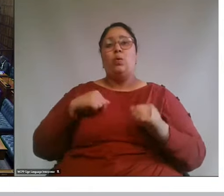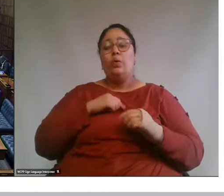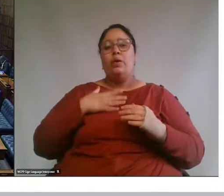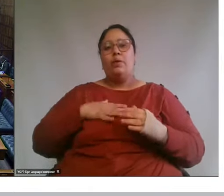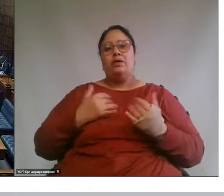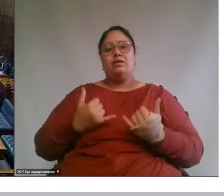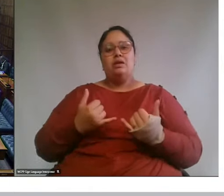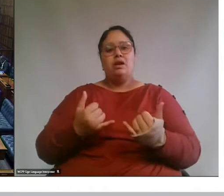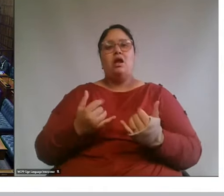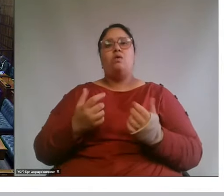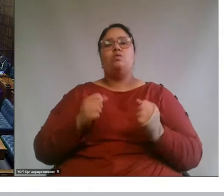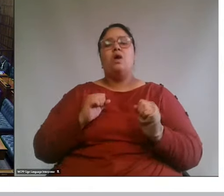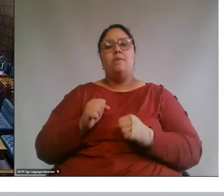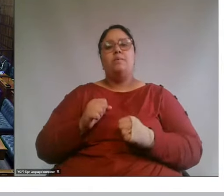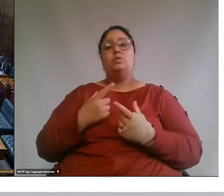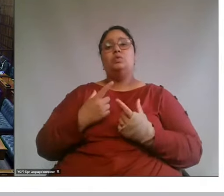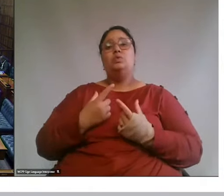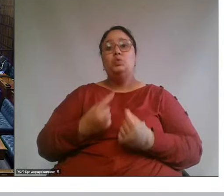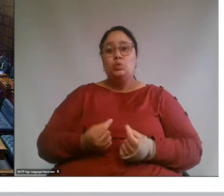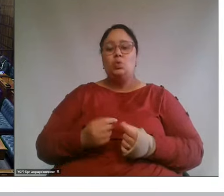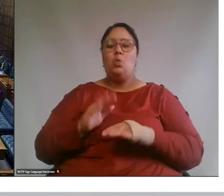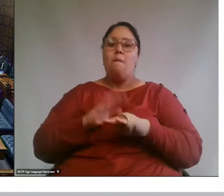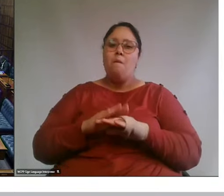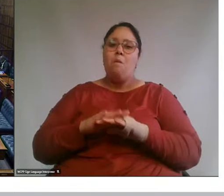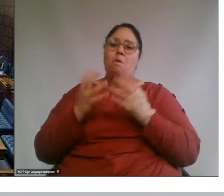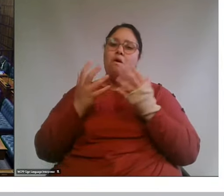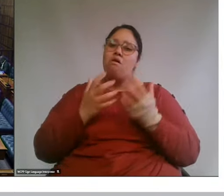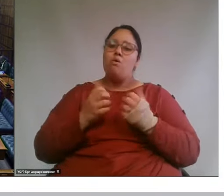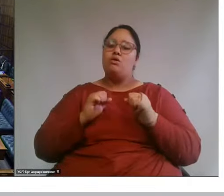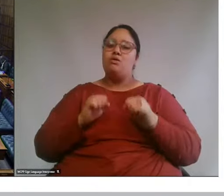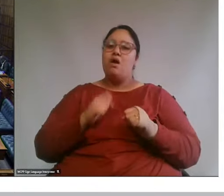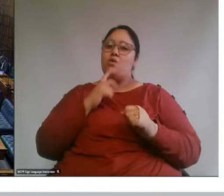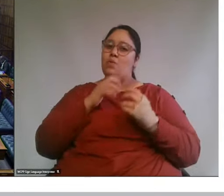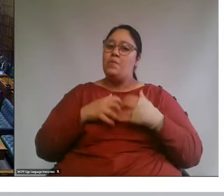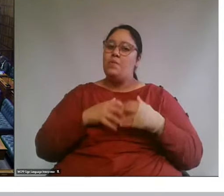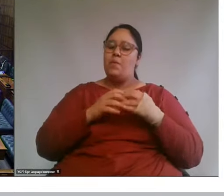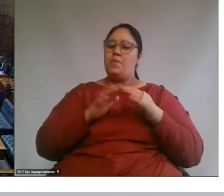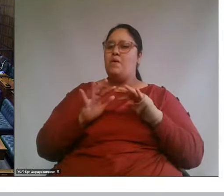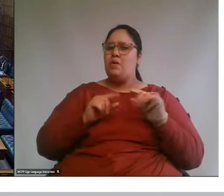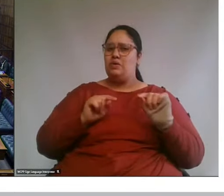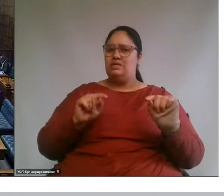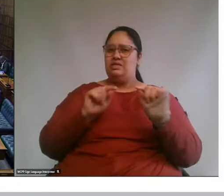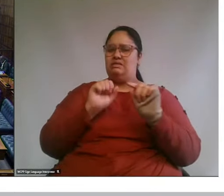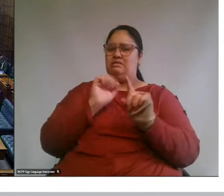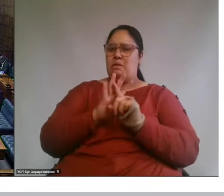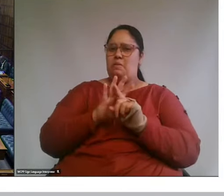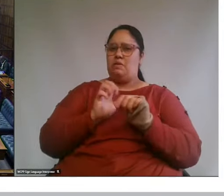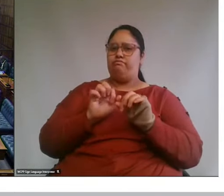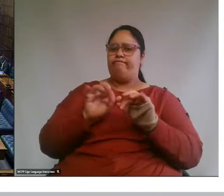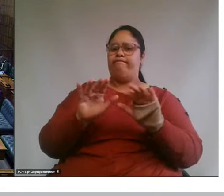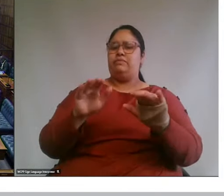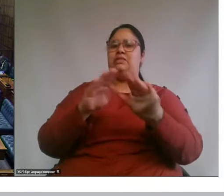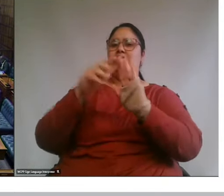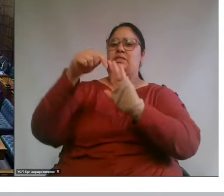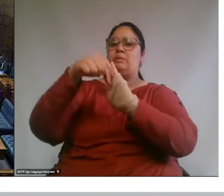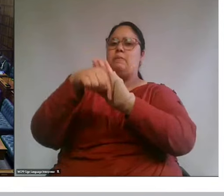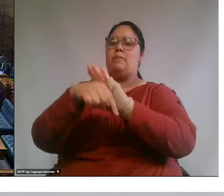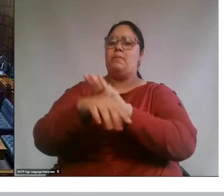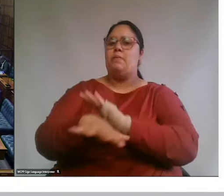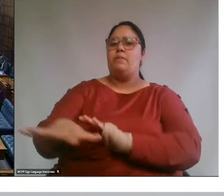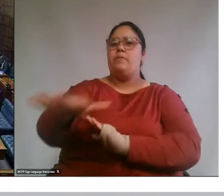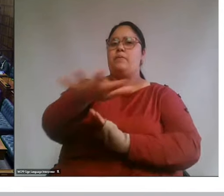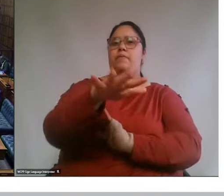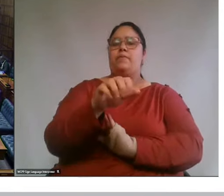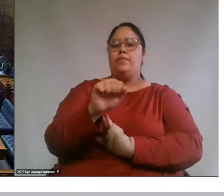forward be able to now do further calculations so we can establish but how does that then reach much deeper across